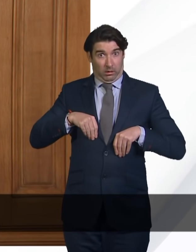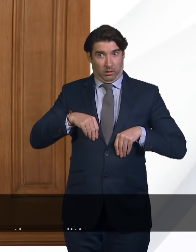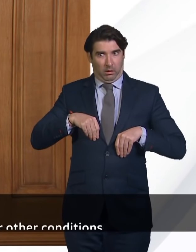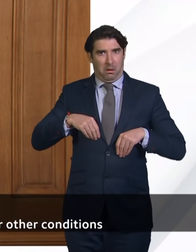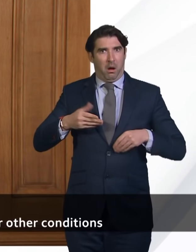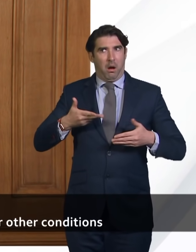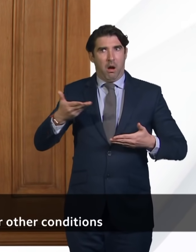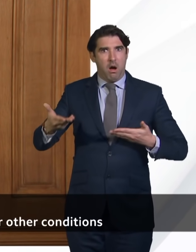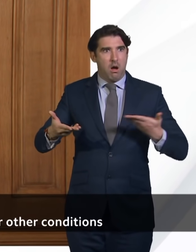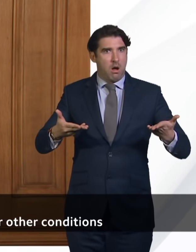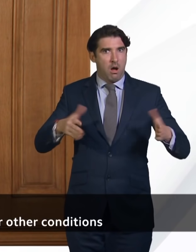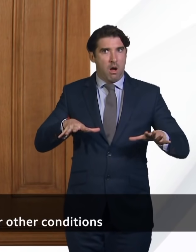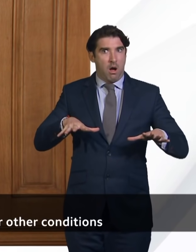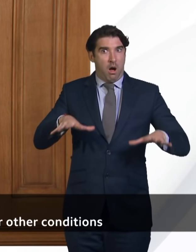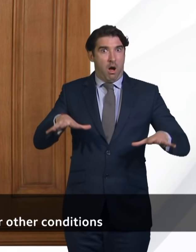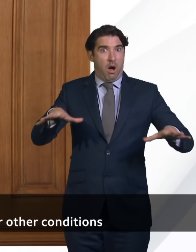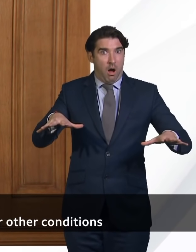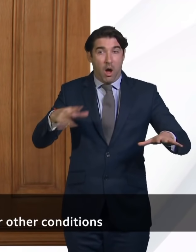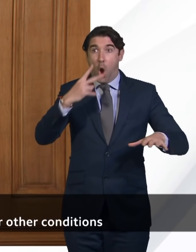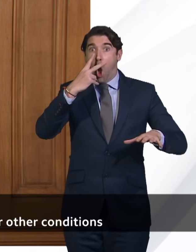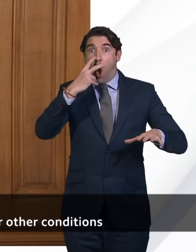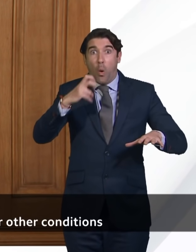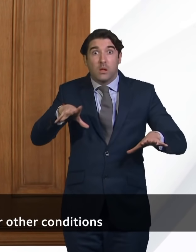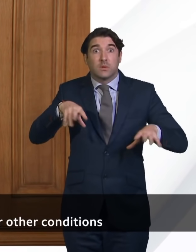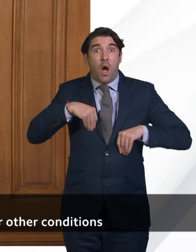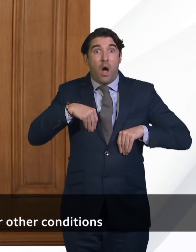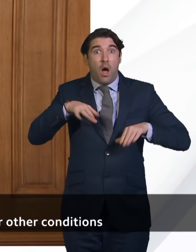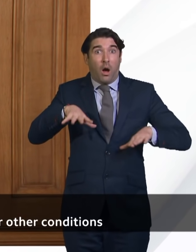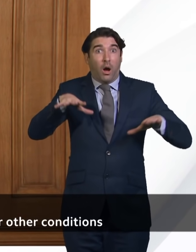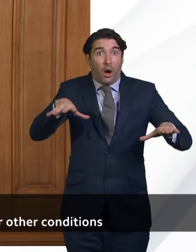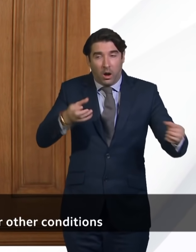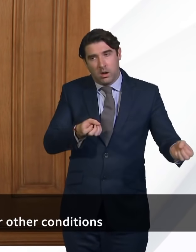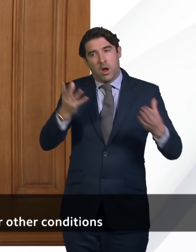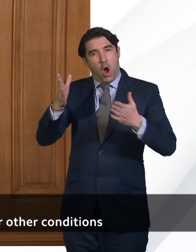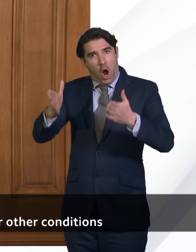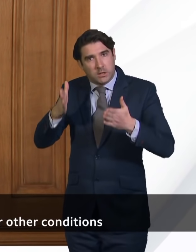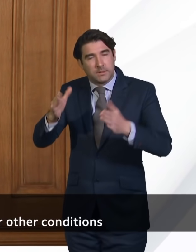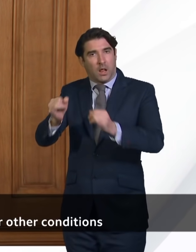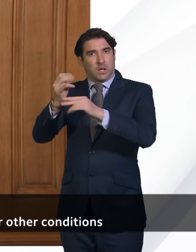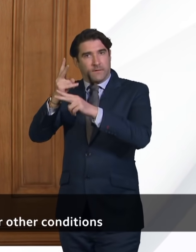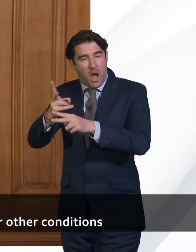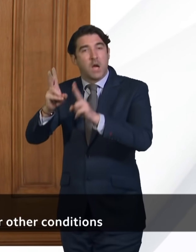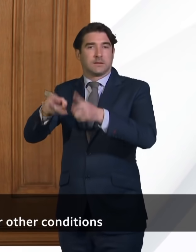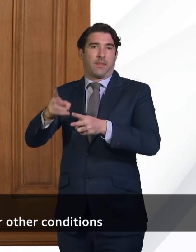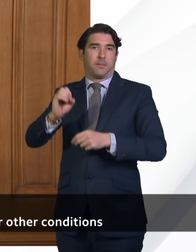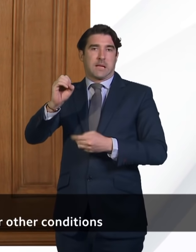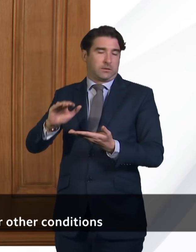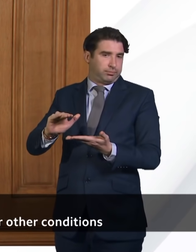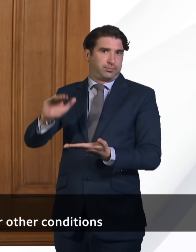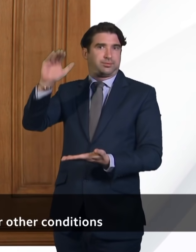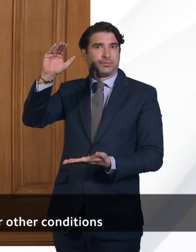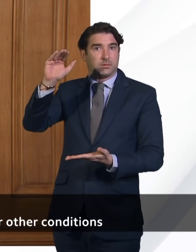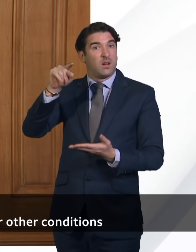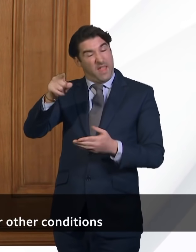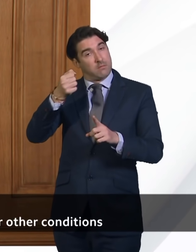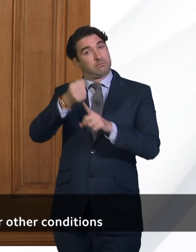what's happening here. The second message was that cases were already increasing at the time that we gave